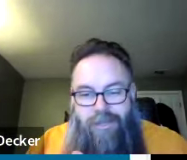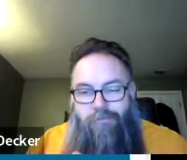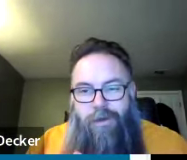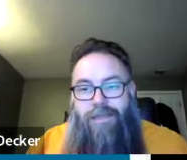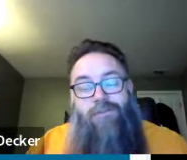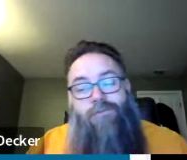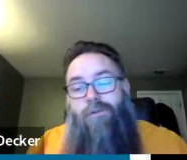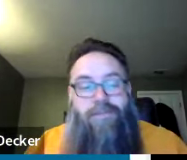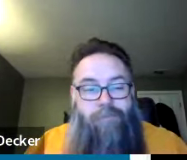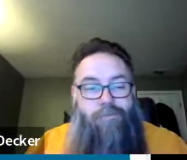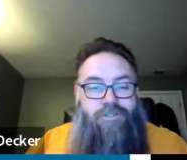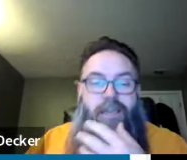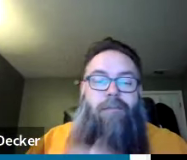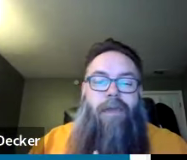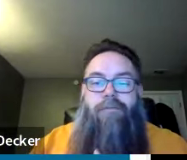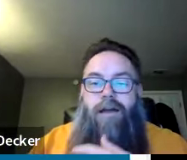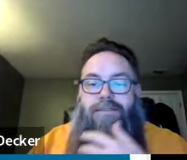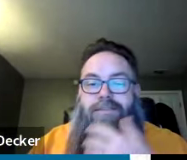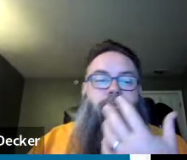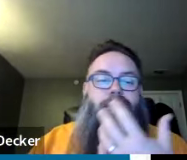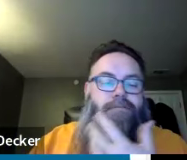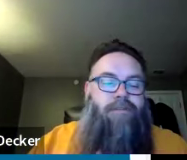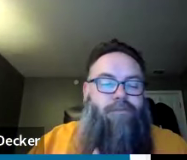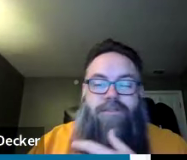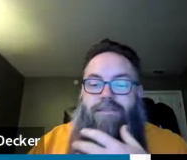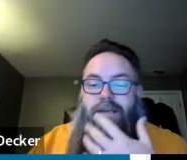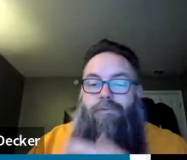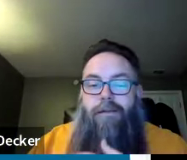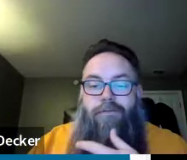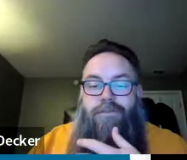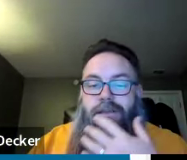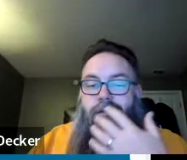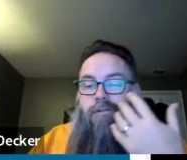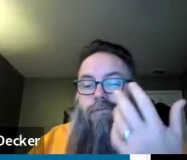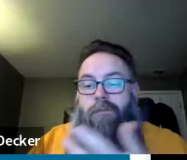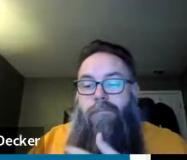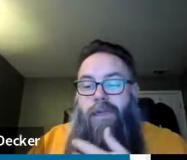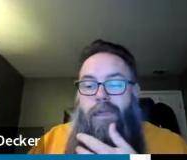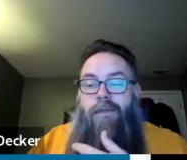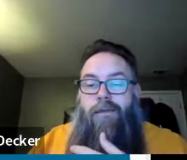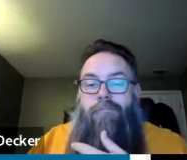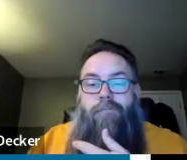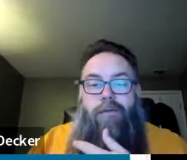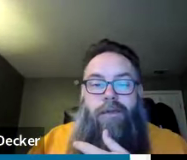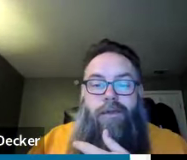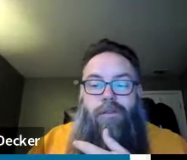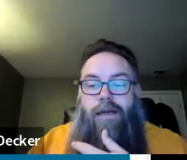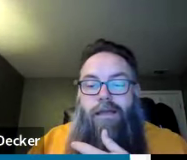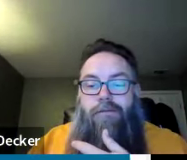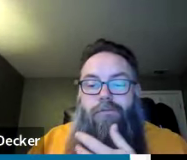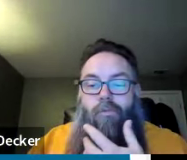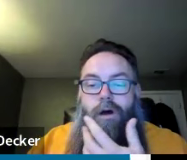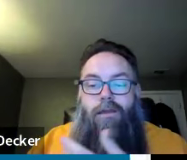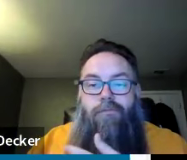letters the same way. So for example, Jay may have got 7 different step letters from me, but maybe